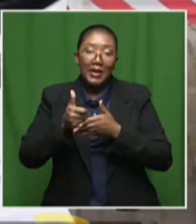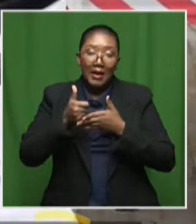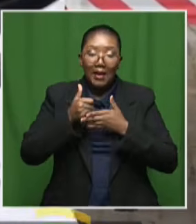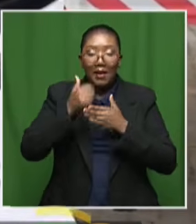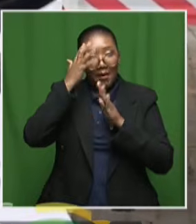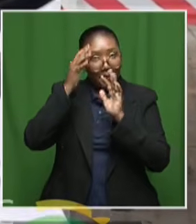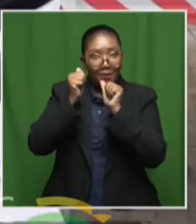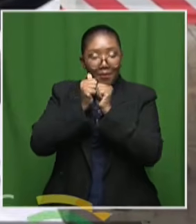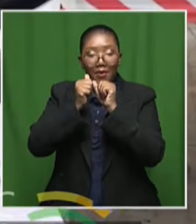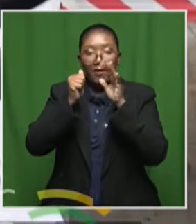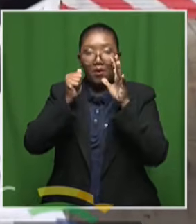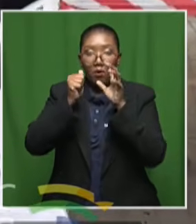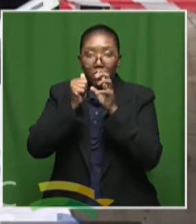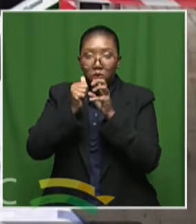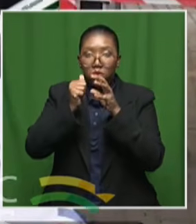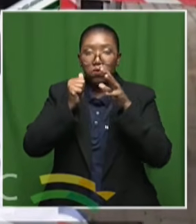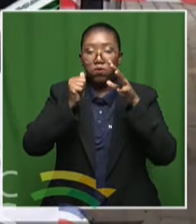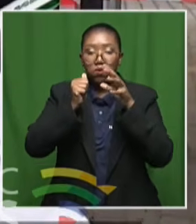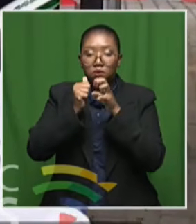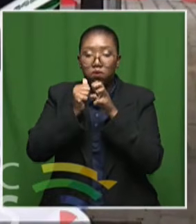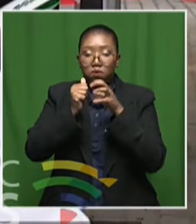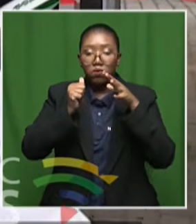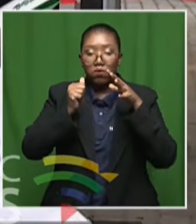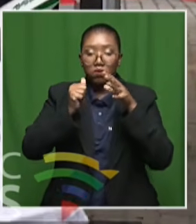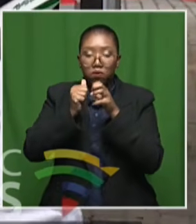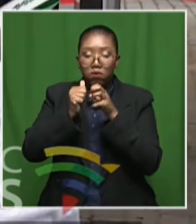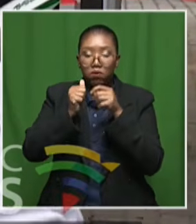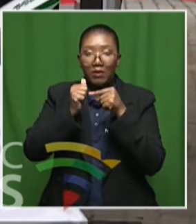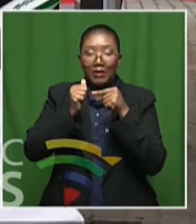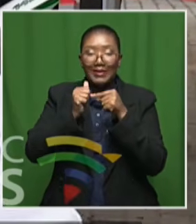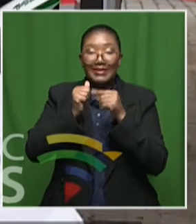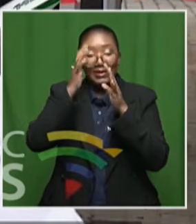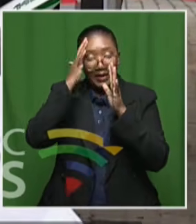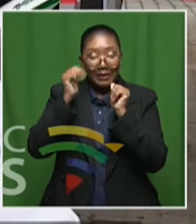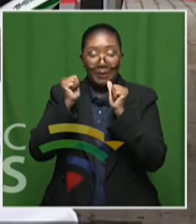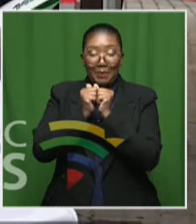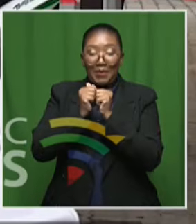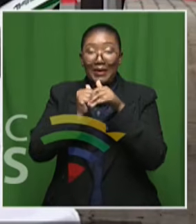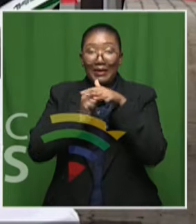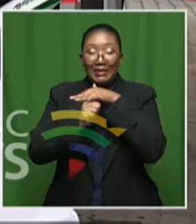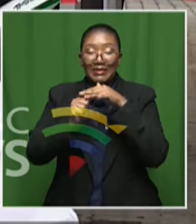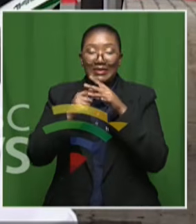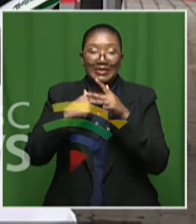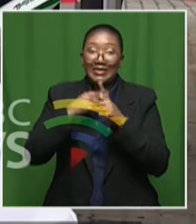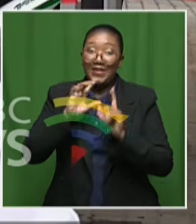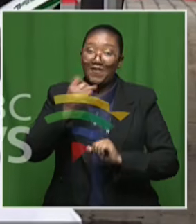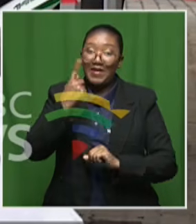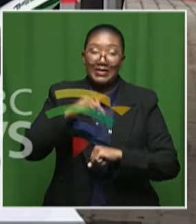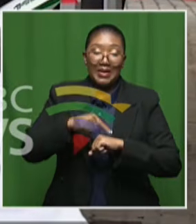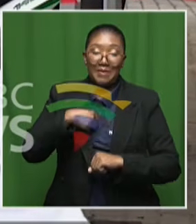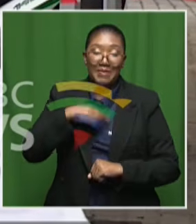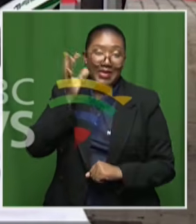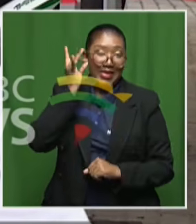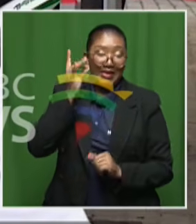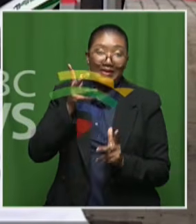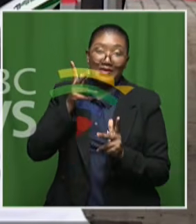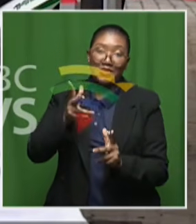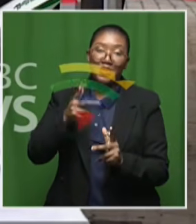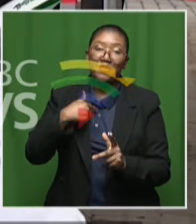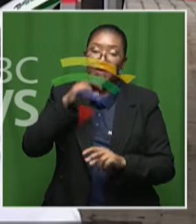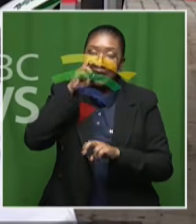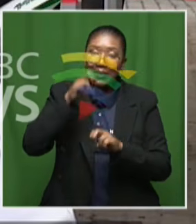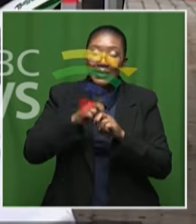the reason why I highlighted this is because this is a very rare brain condition. In my town alone, I don't know about any other children that has it. So Caleb needs a